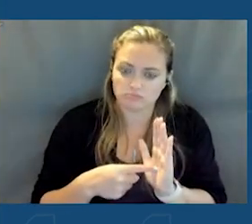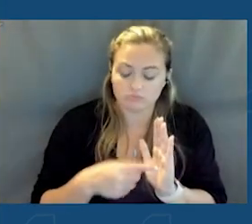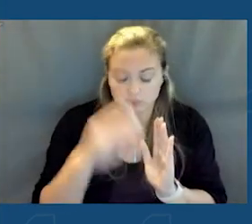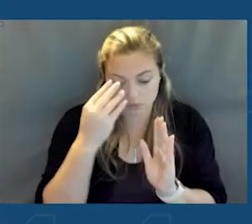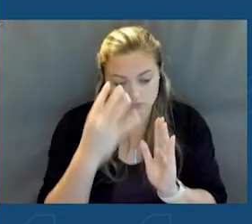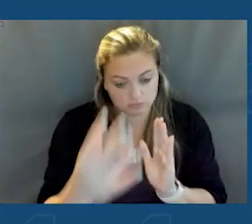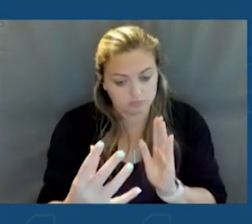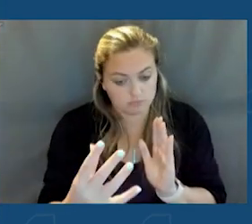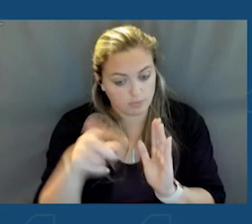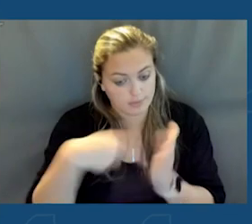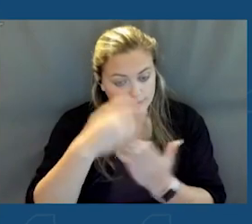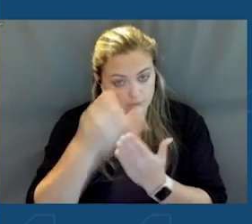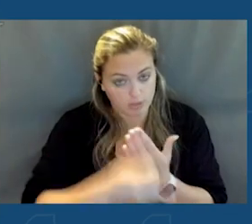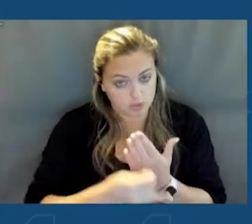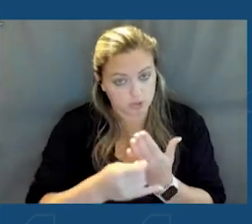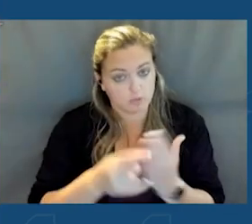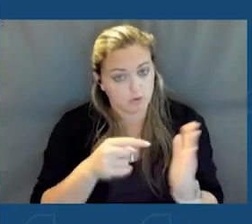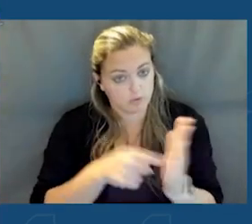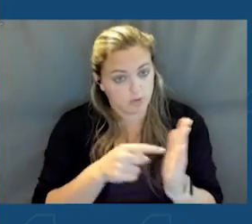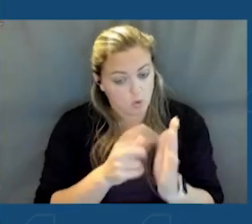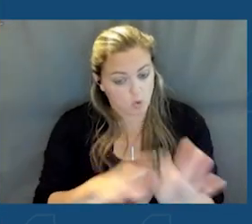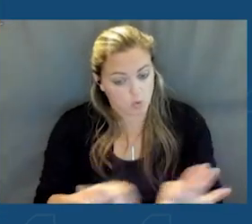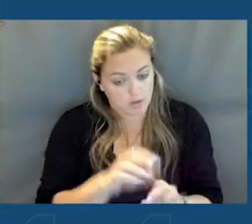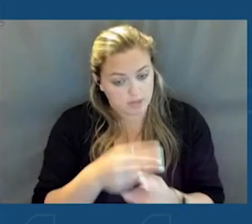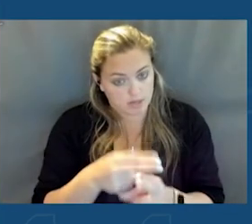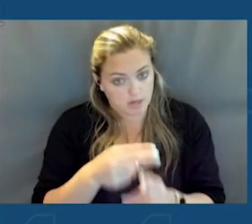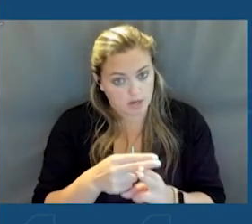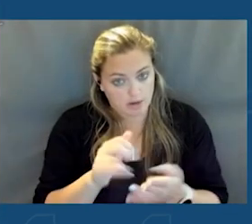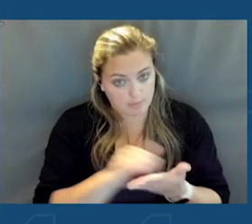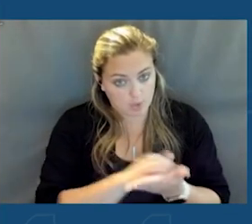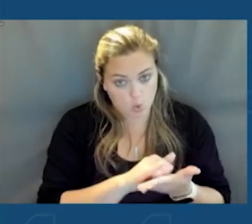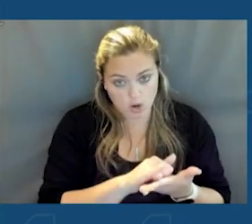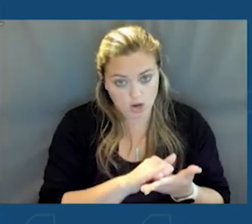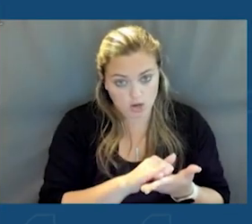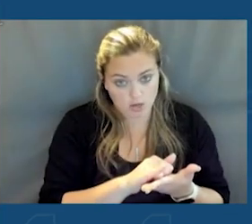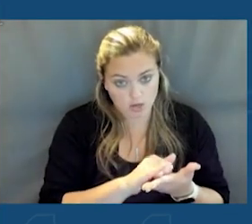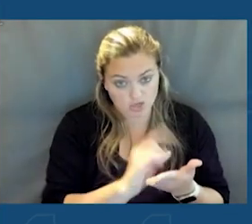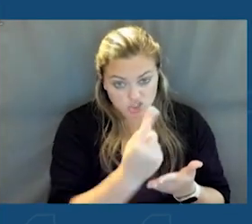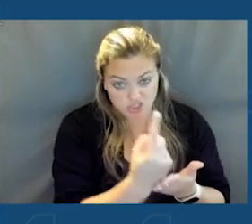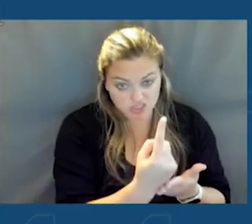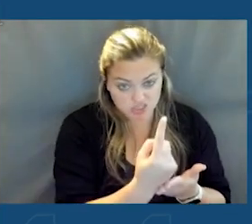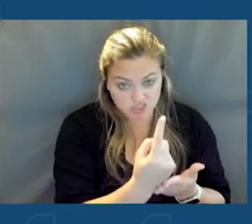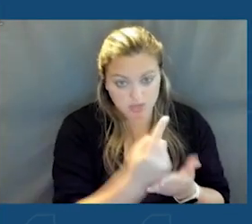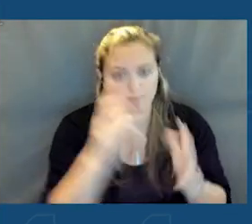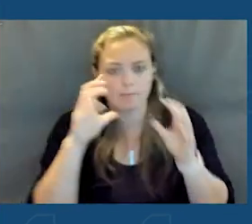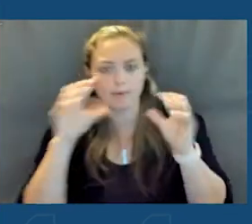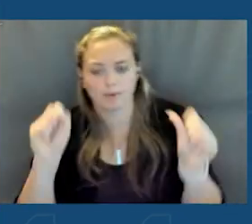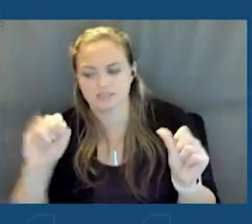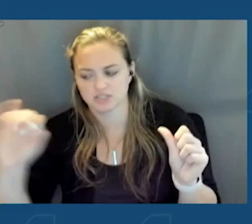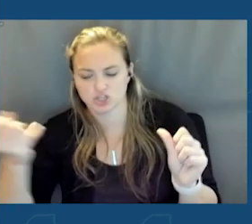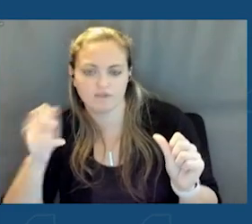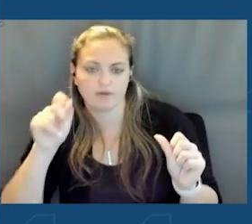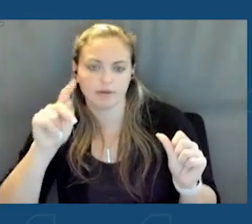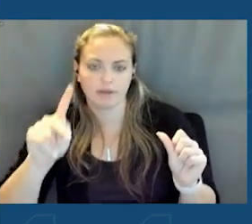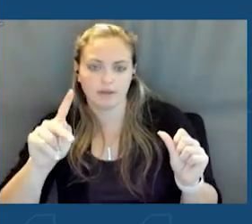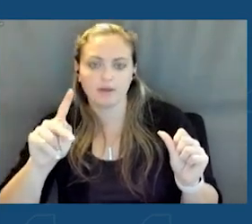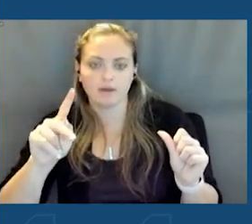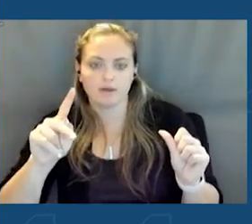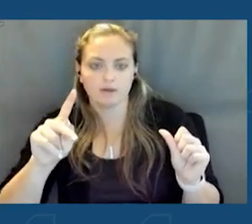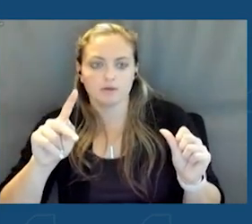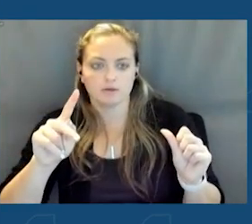this project will be worthy of the name, not just New York, but also the name of President John F. Kennedy. To paraphrase him, he once